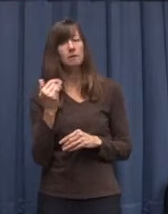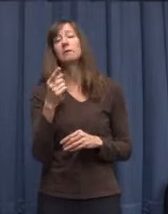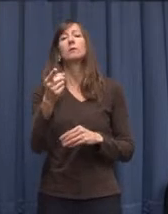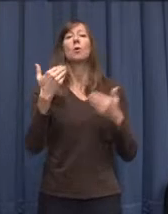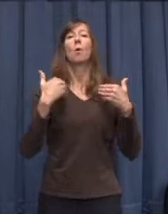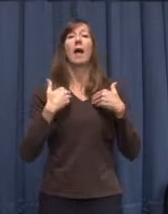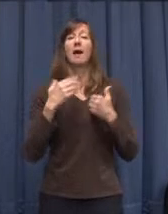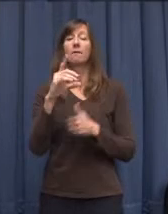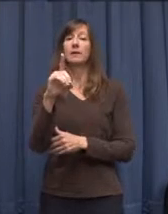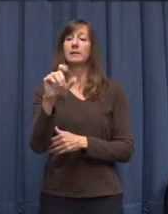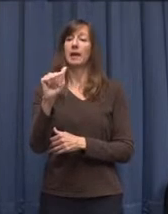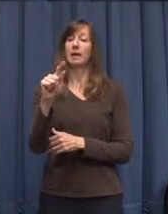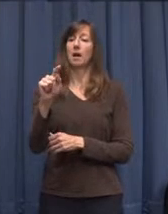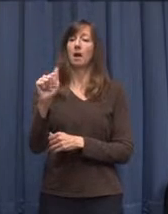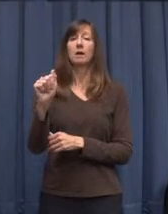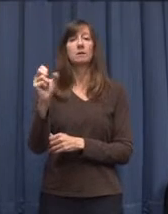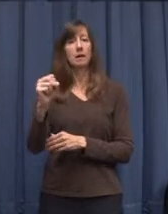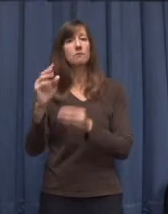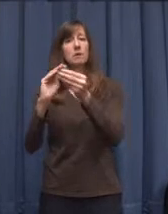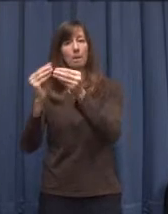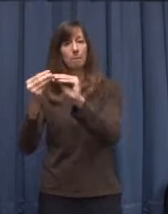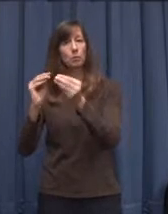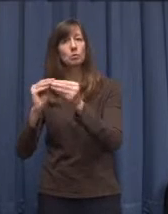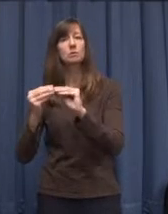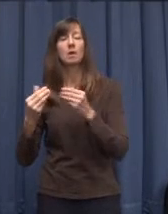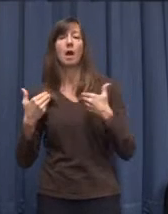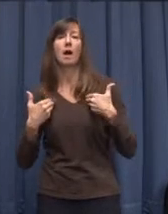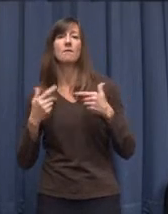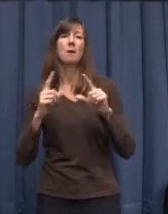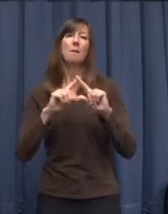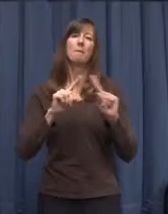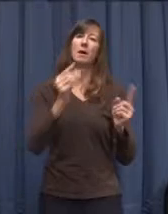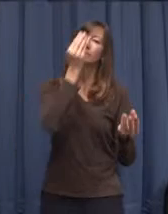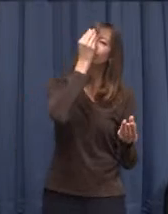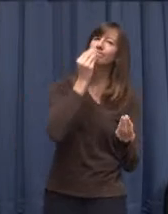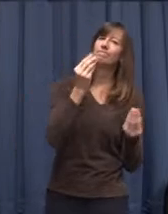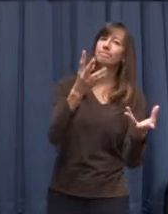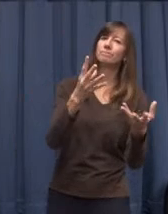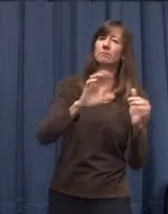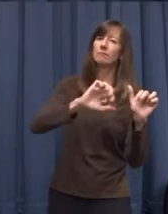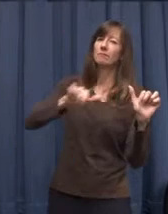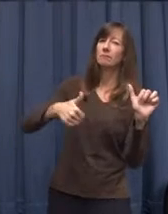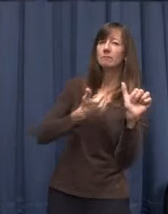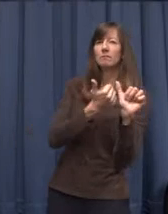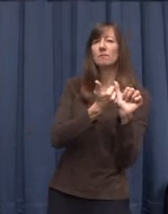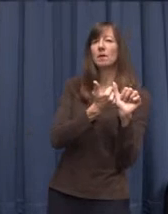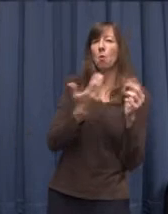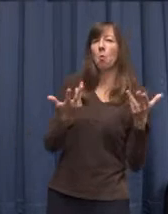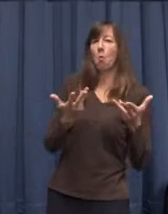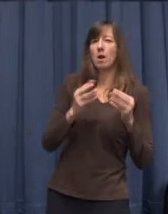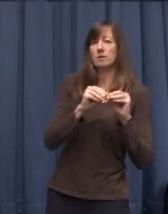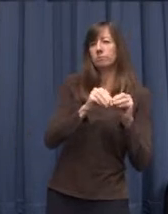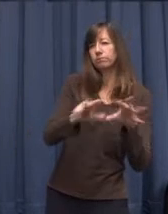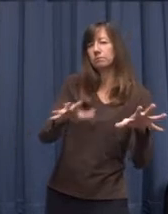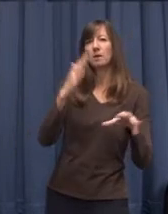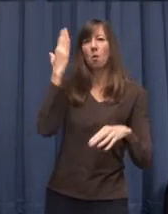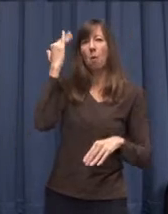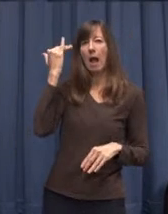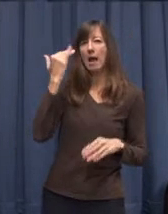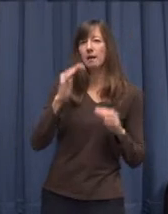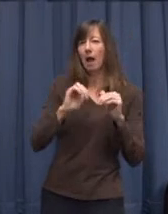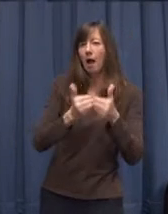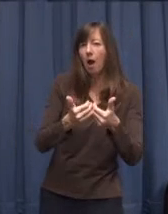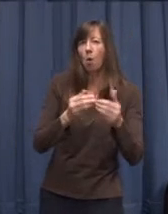little bit of sort of the color and what we see as driving this. It all comes down to those individual